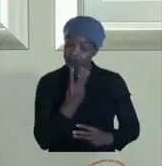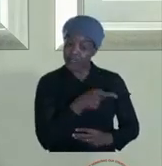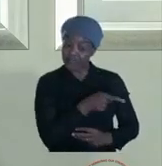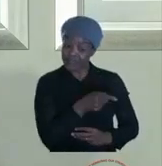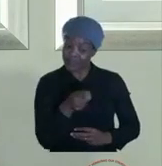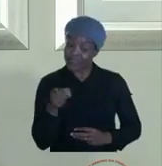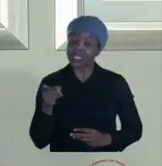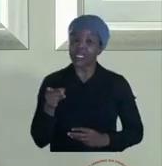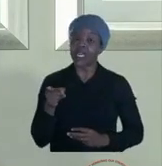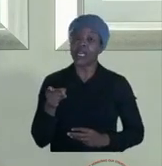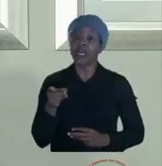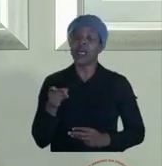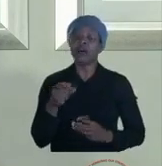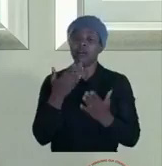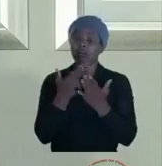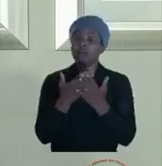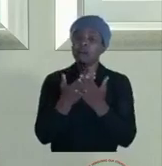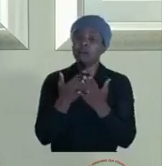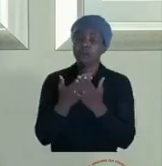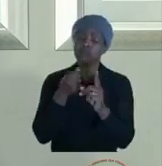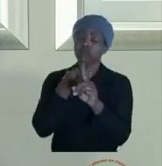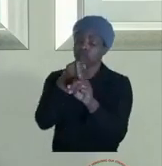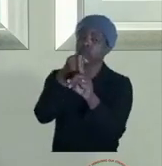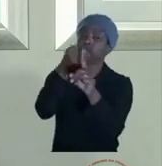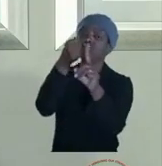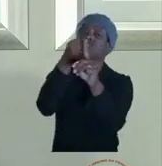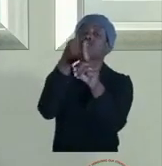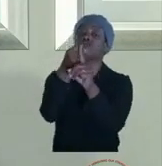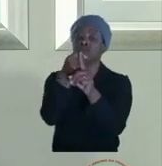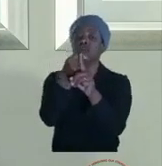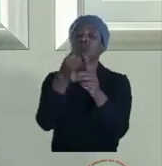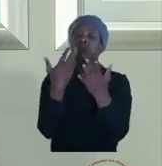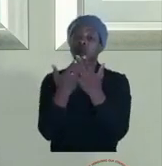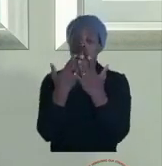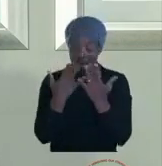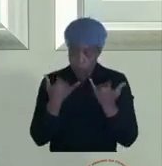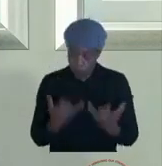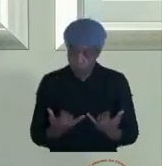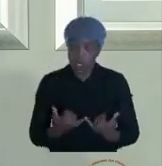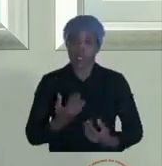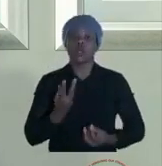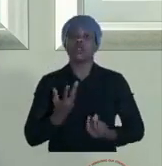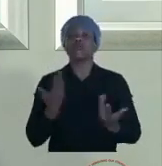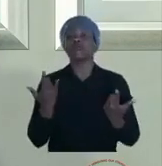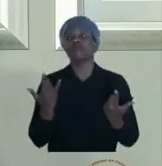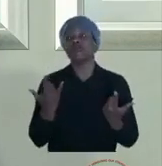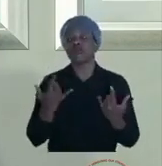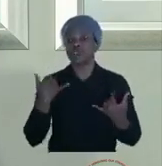our people who made it possible for all of us to enjoy this democracy.